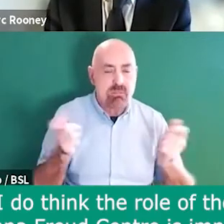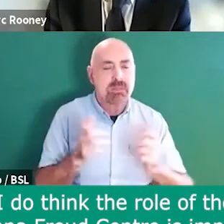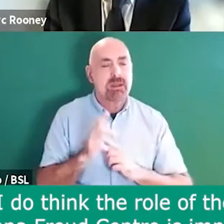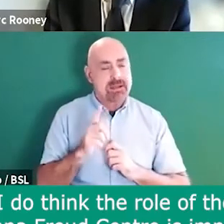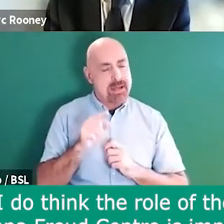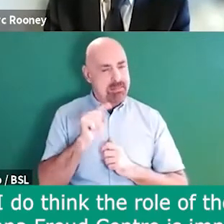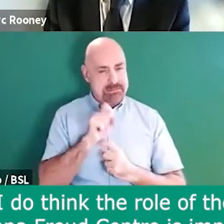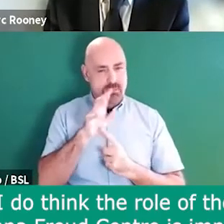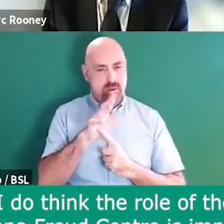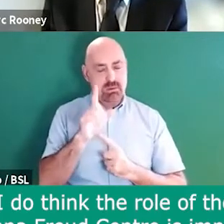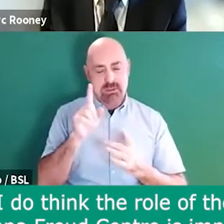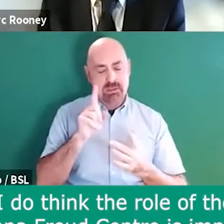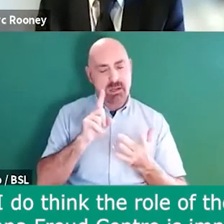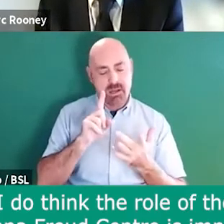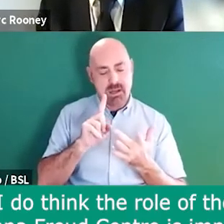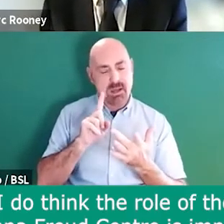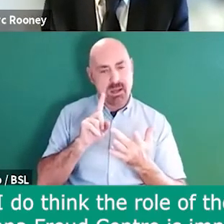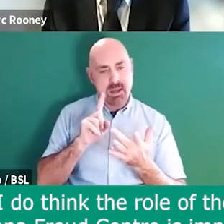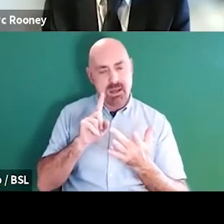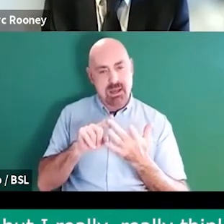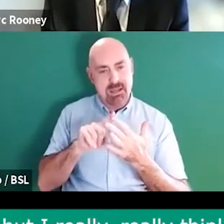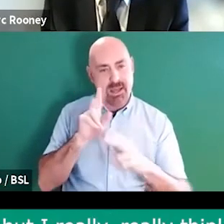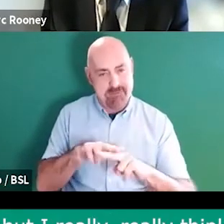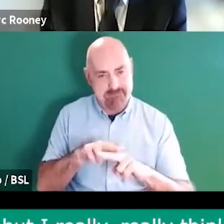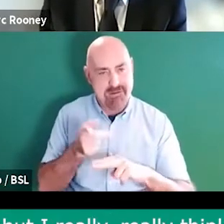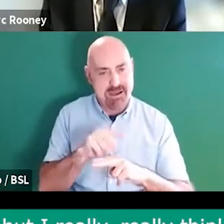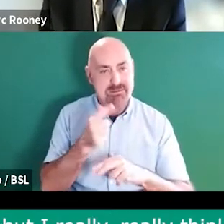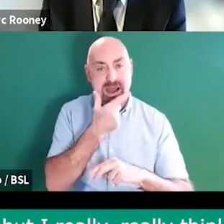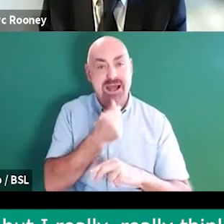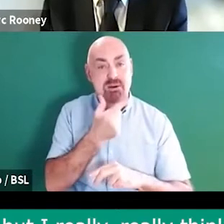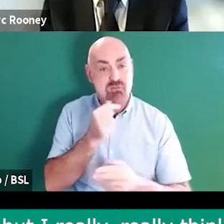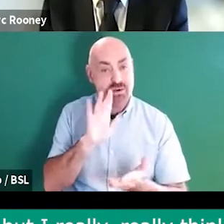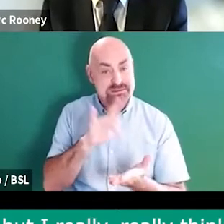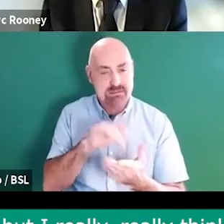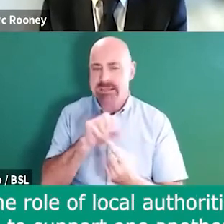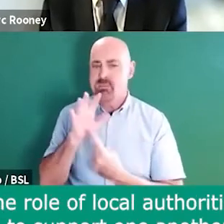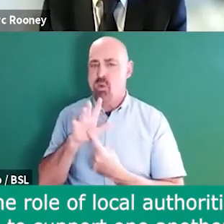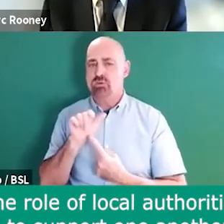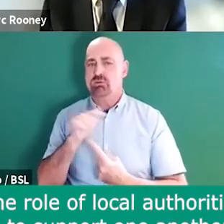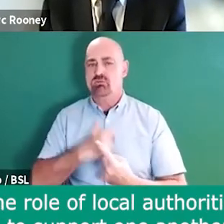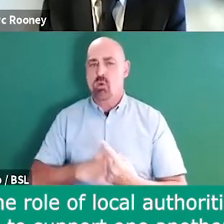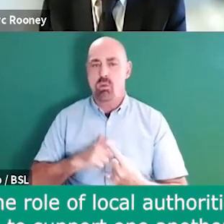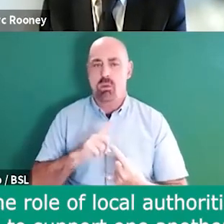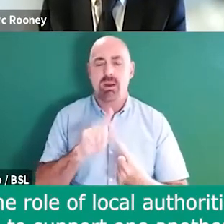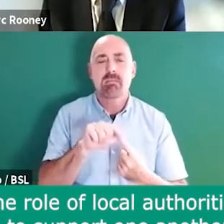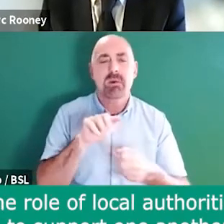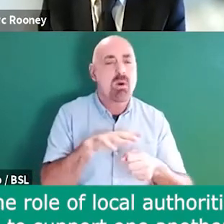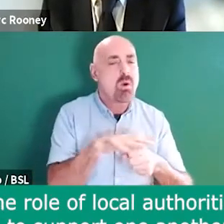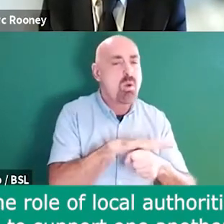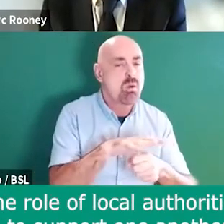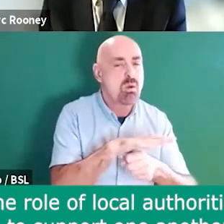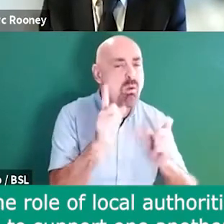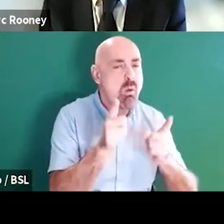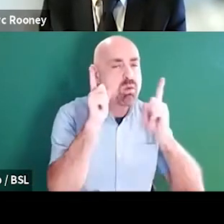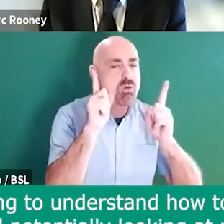do think the role of the EIF and the Anna Freud Centre is important, but I really, really think the role of local authorities to support